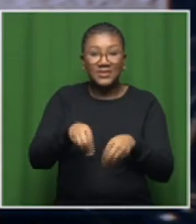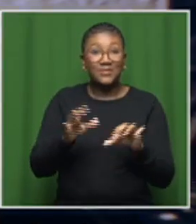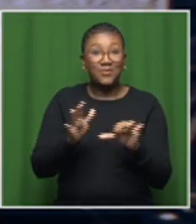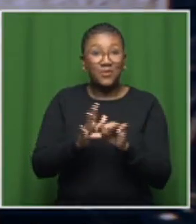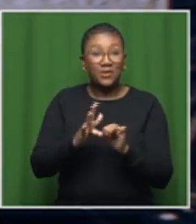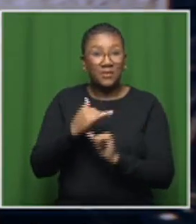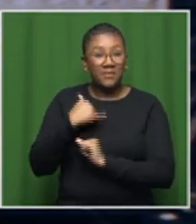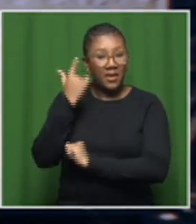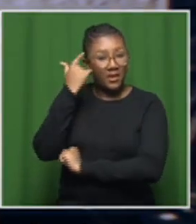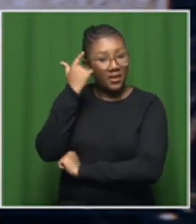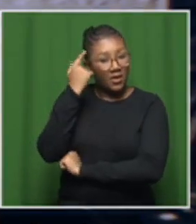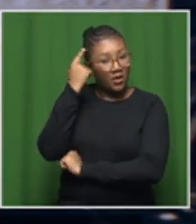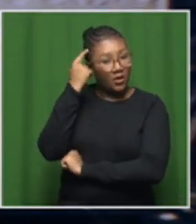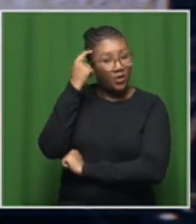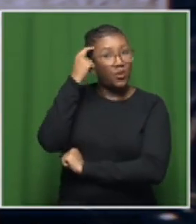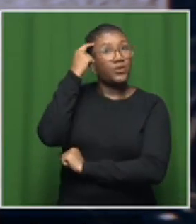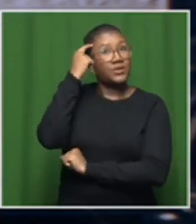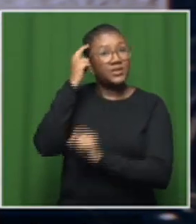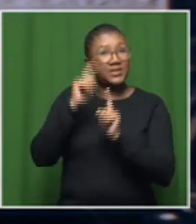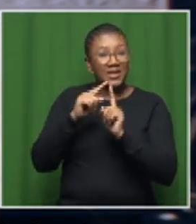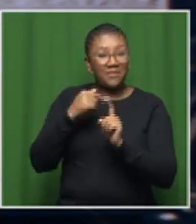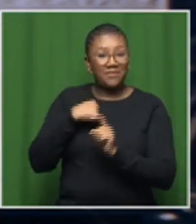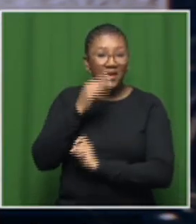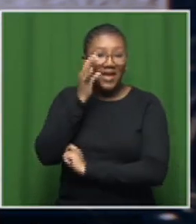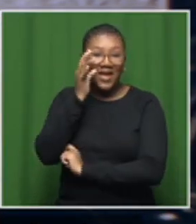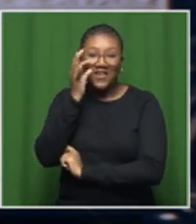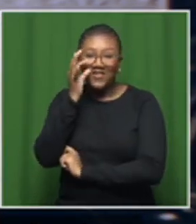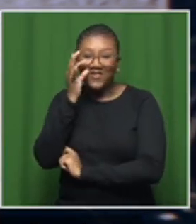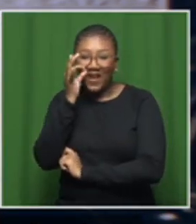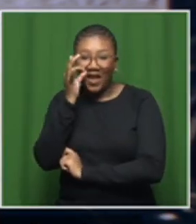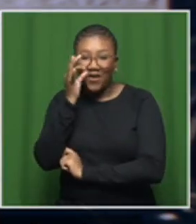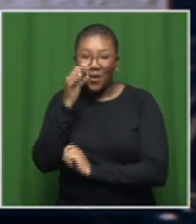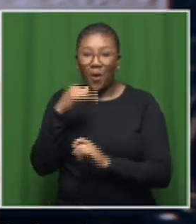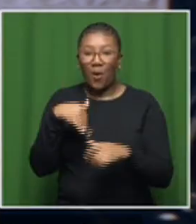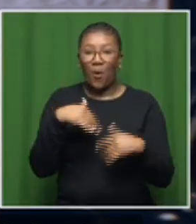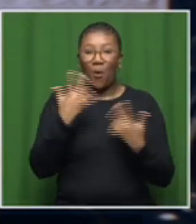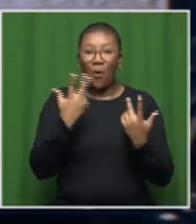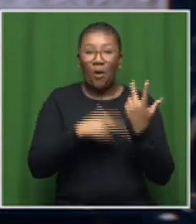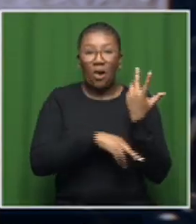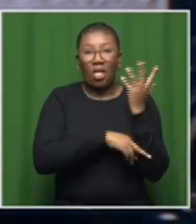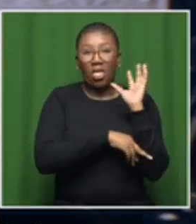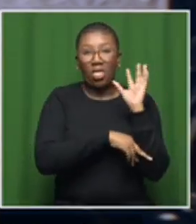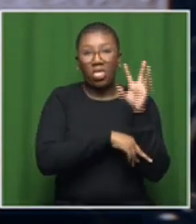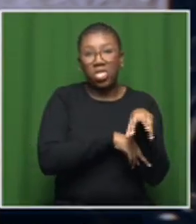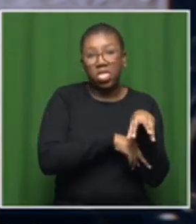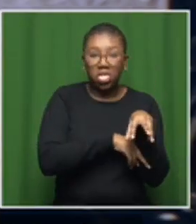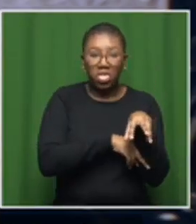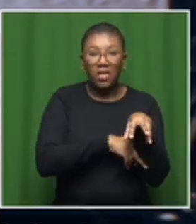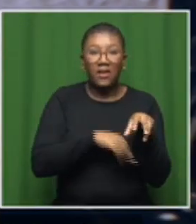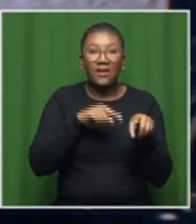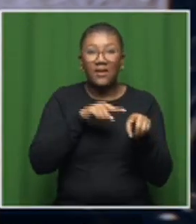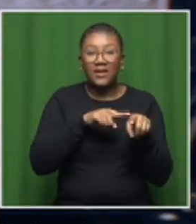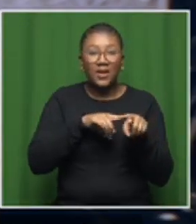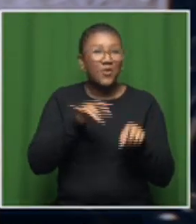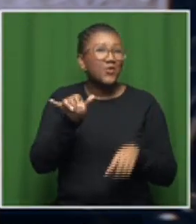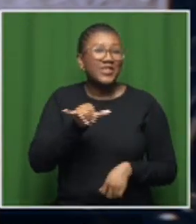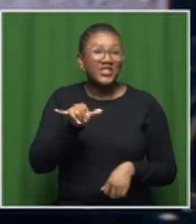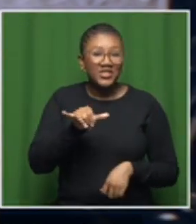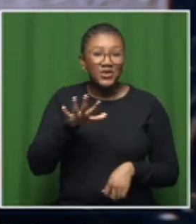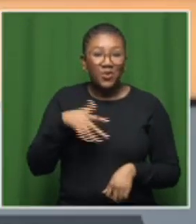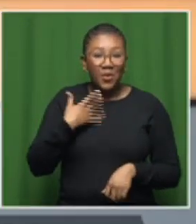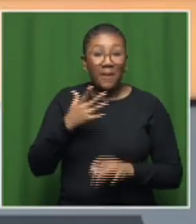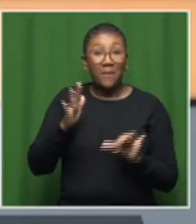you can decide if you want to grow flowers or if you want to grow weeds. So it's taking back control of our neurology and how we engage with the